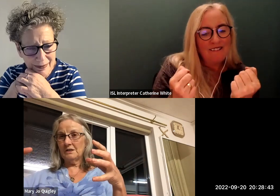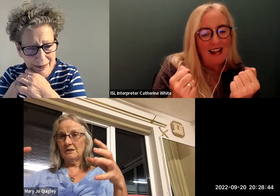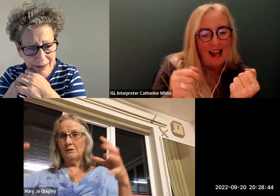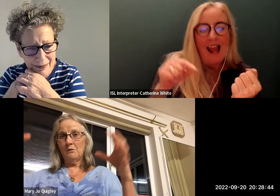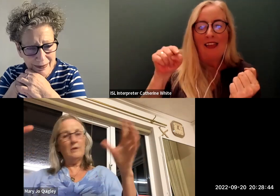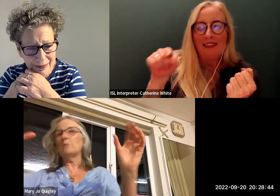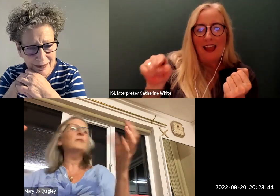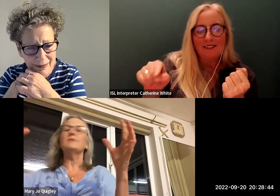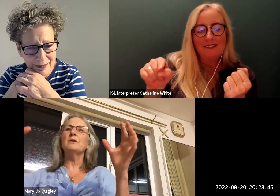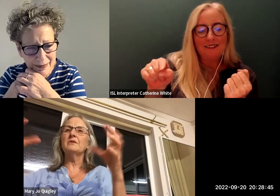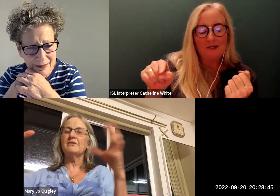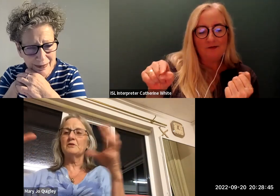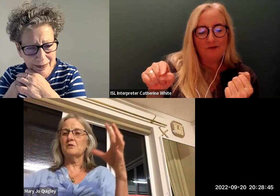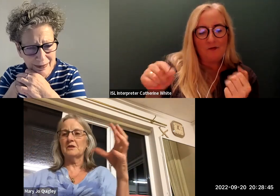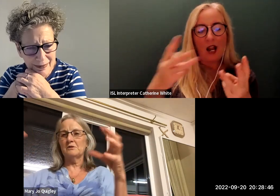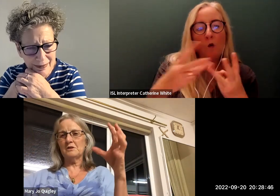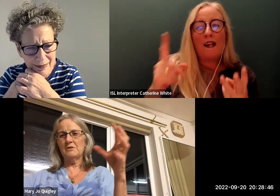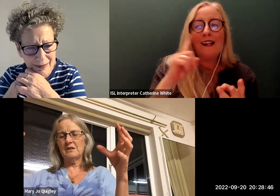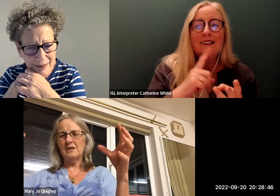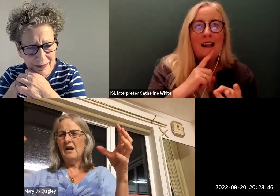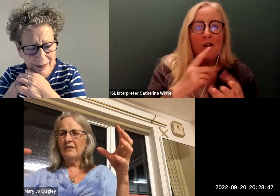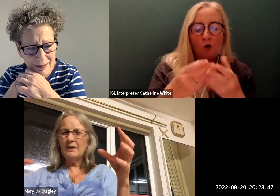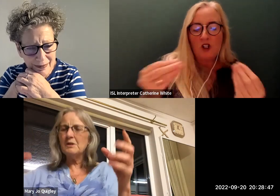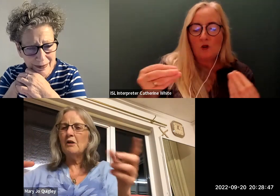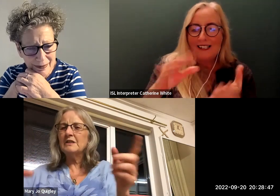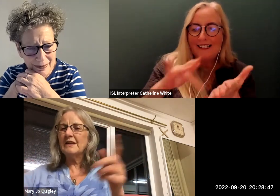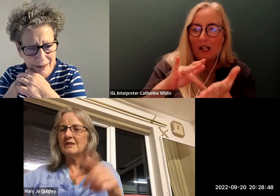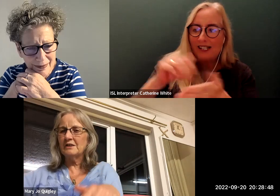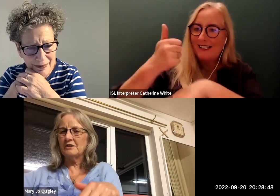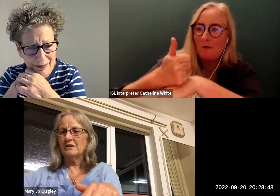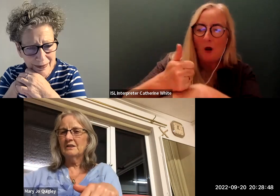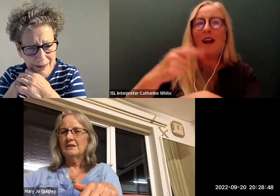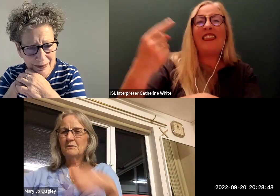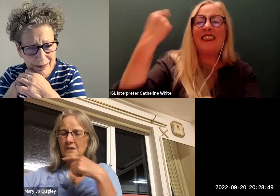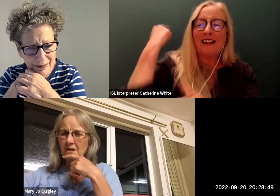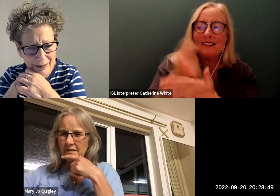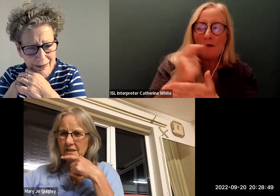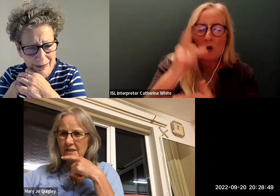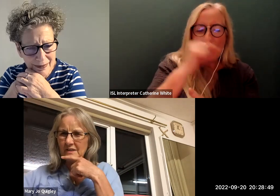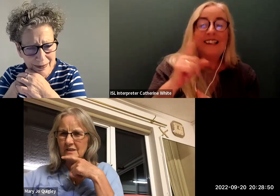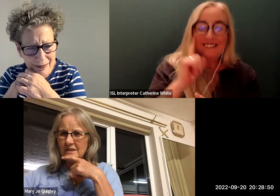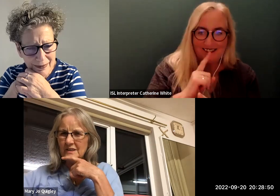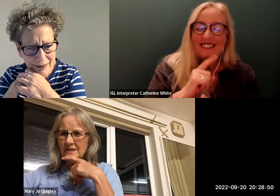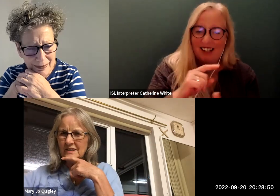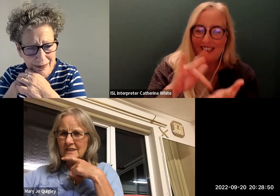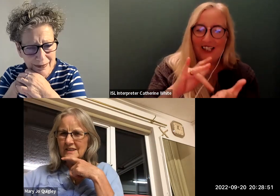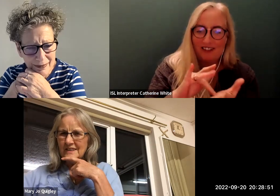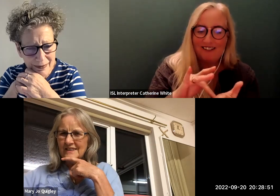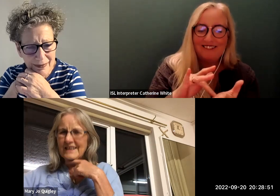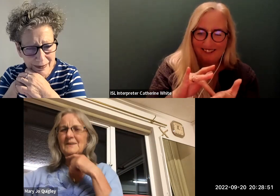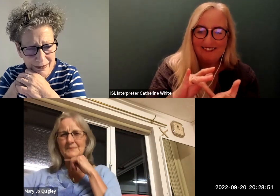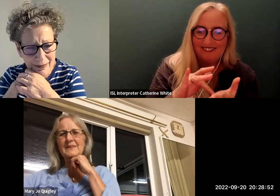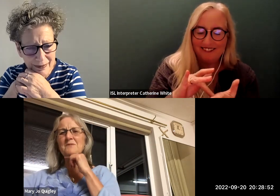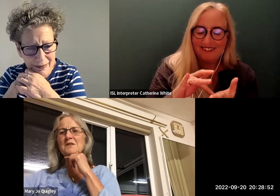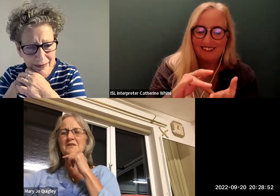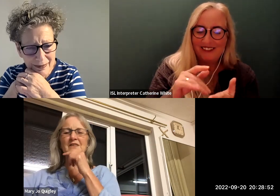created, you know, when the Deaf Resource Centre was created. It was called the Deaf Centre. Was it called the Deaf Centre?